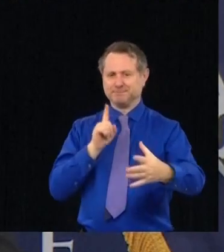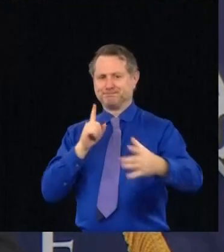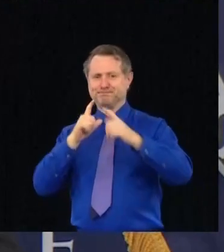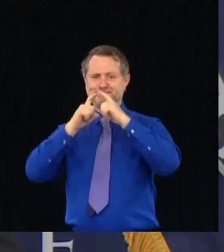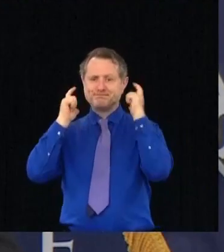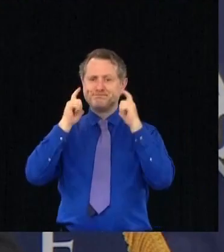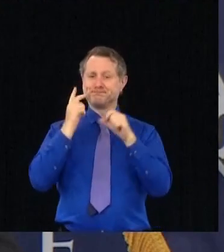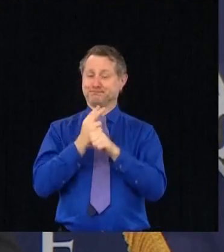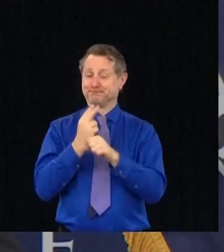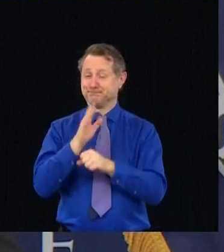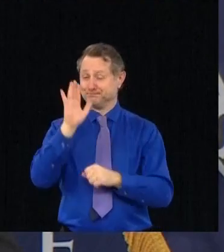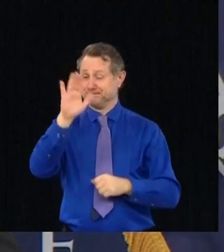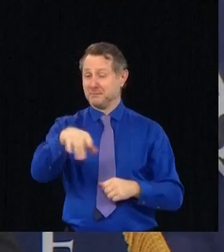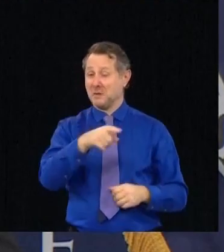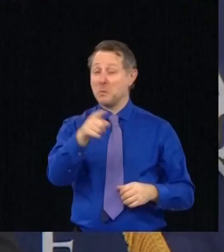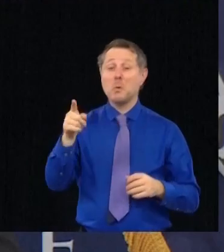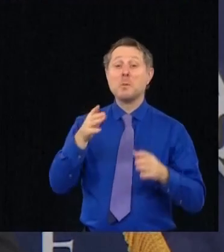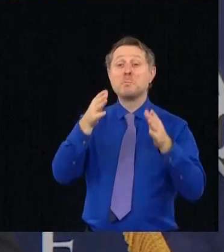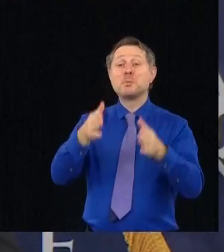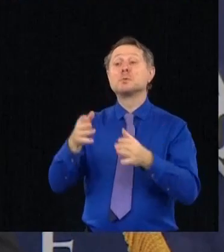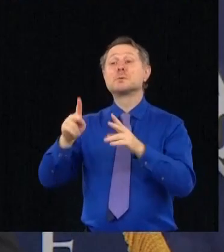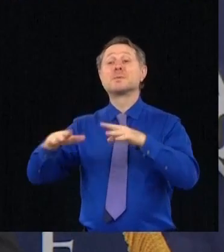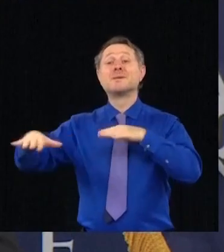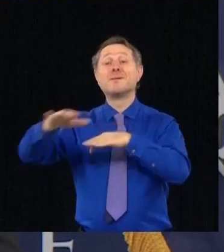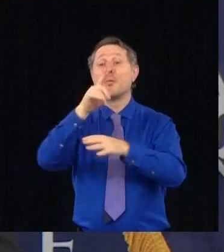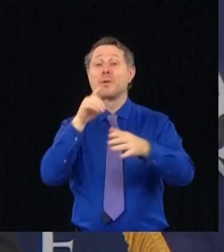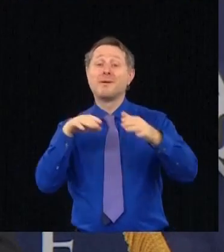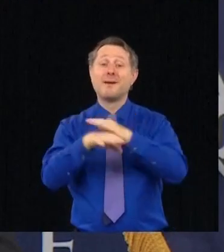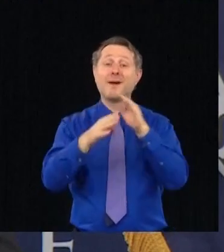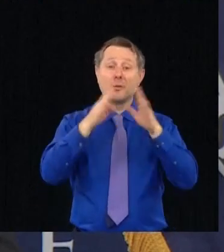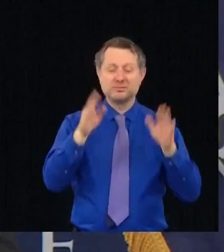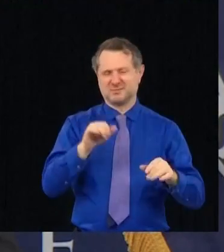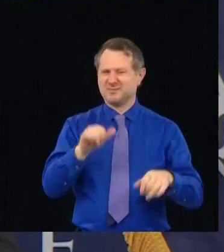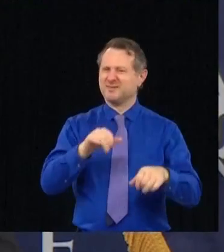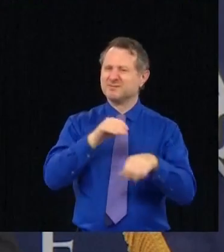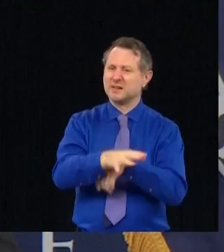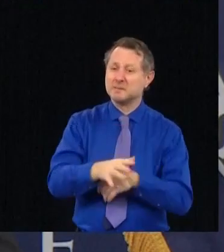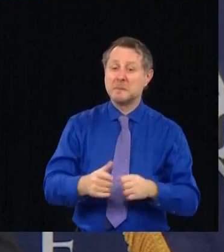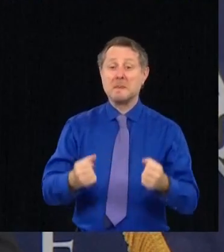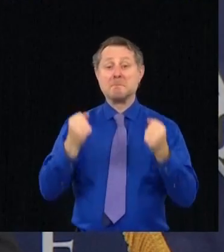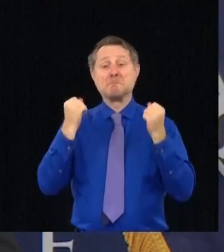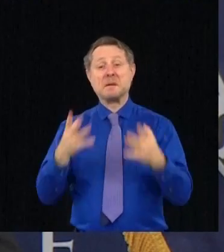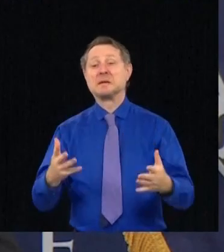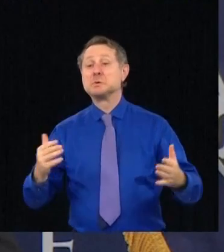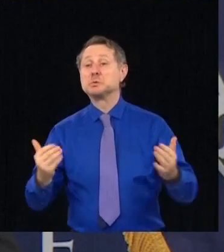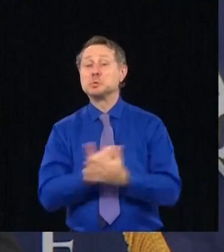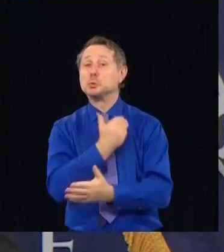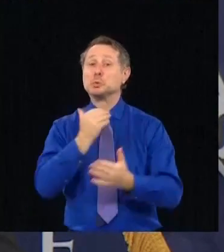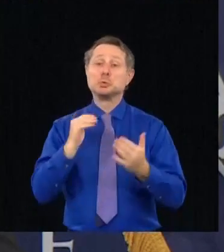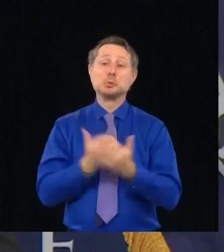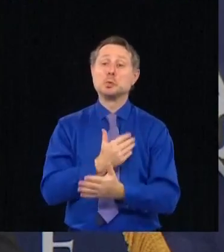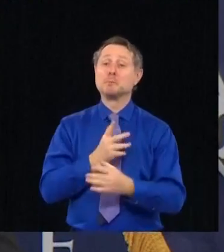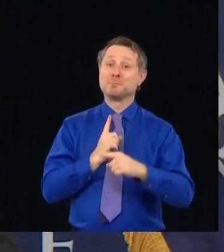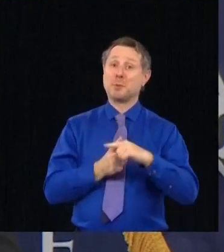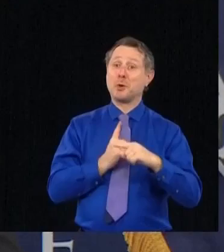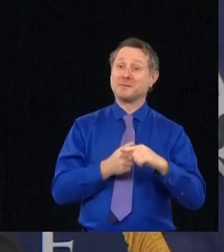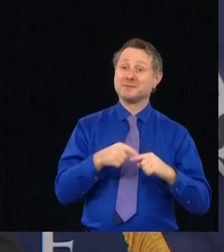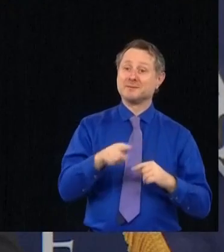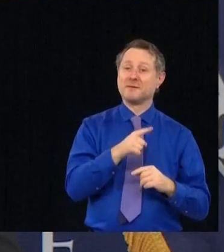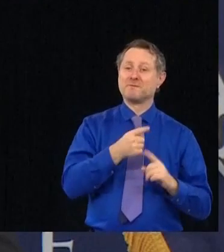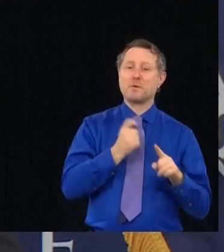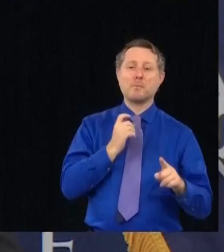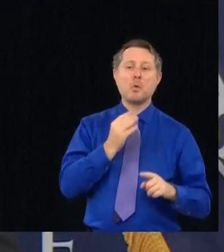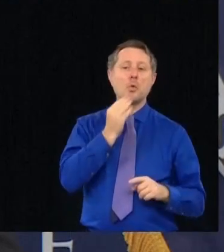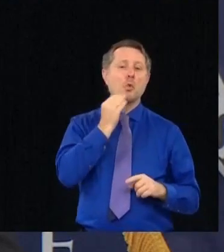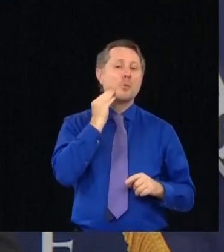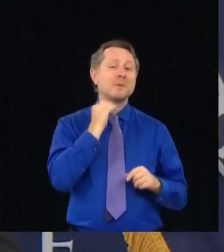yeah. What we're seeing now with a lot of the new cases, they're coming from home spread, right? Close down businesses, close